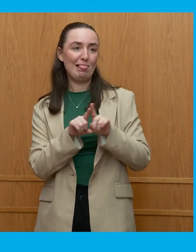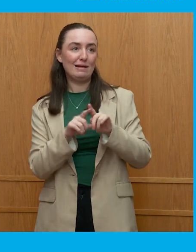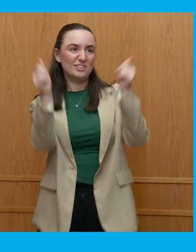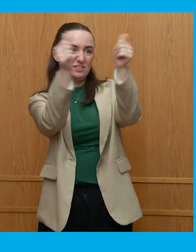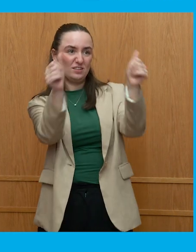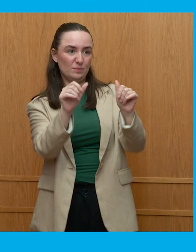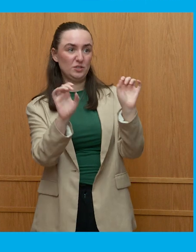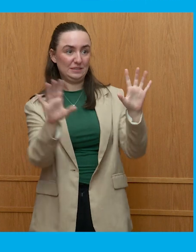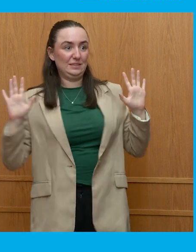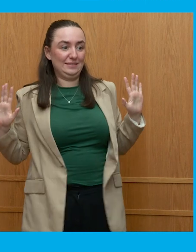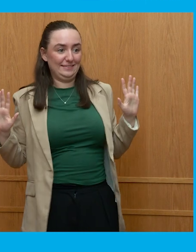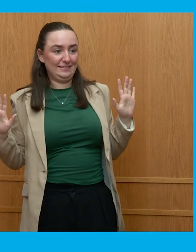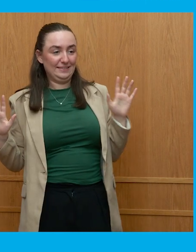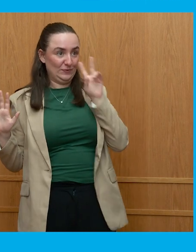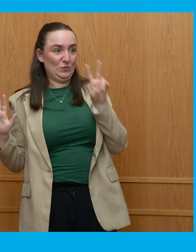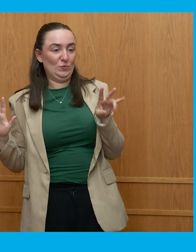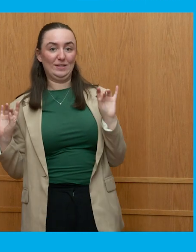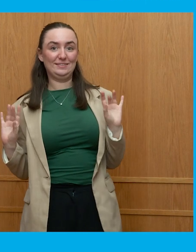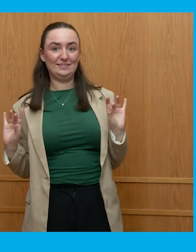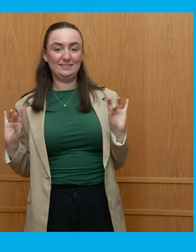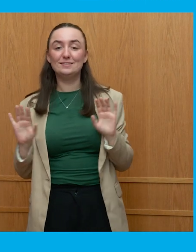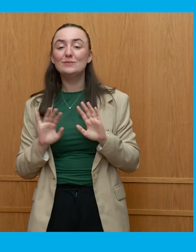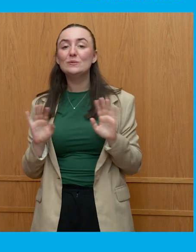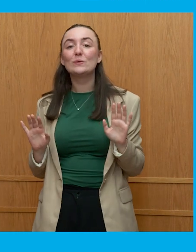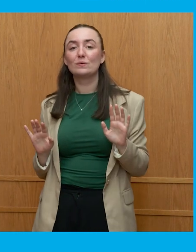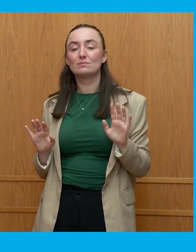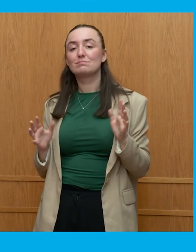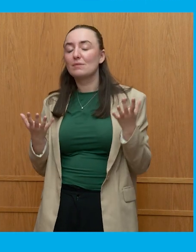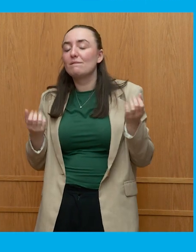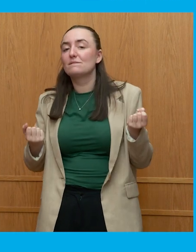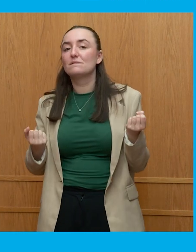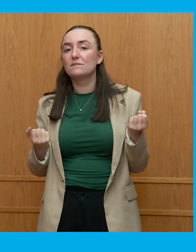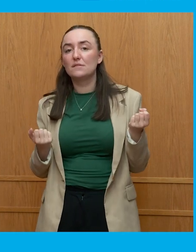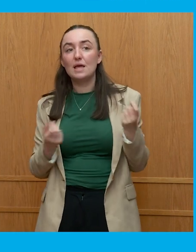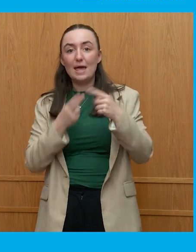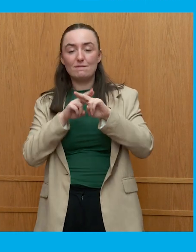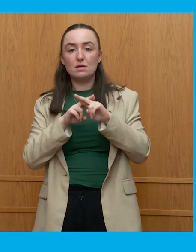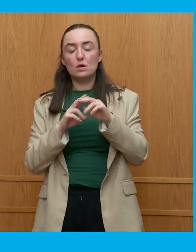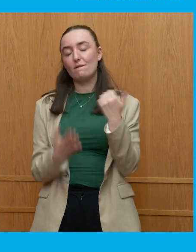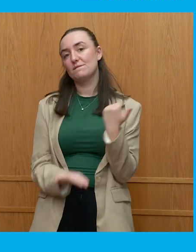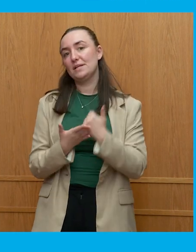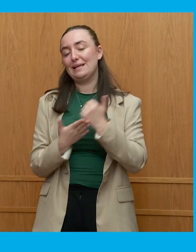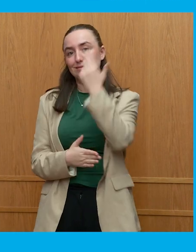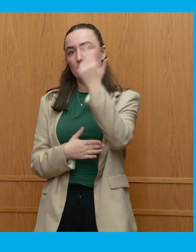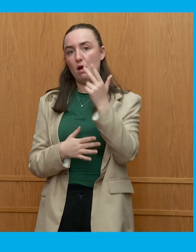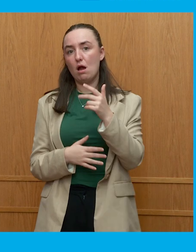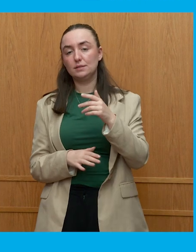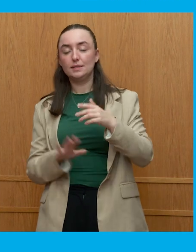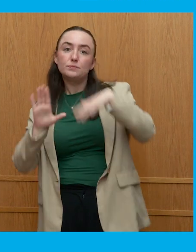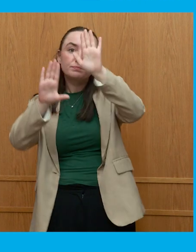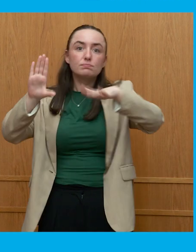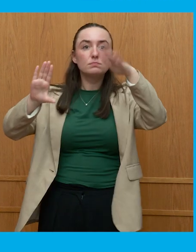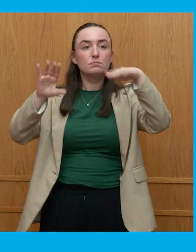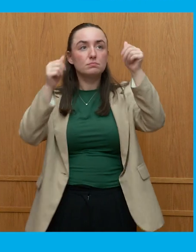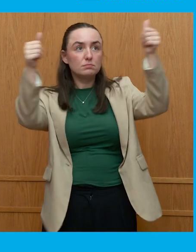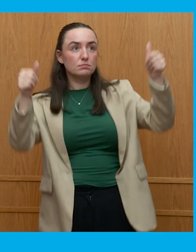So if you have a painting or a sculpture by a great artist, you wouldn't touch it. But as you work through a